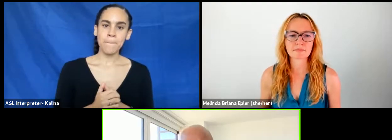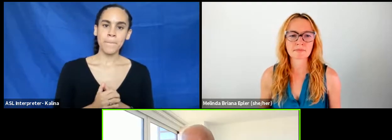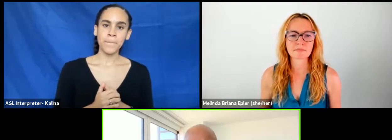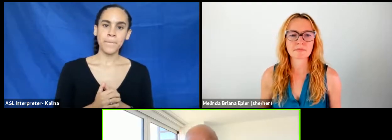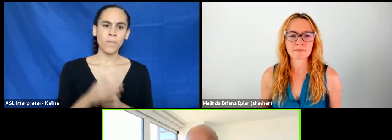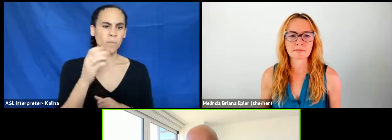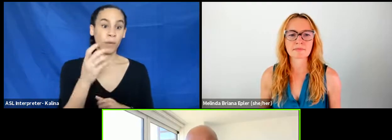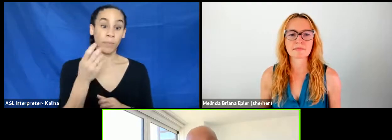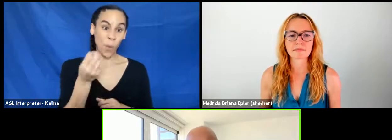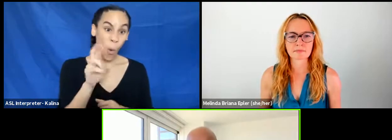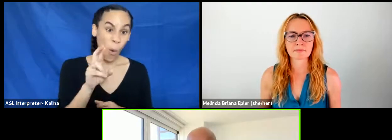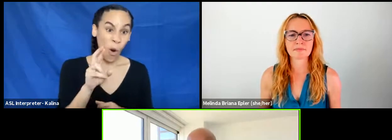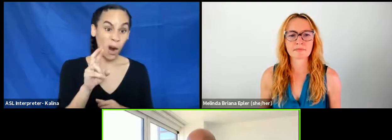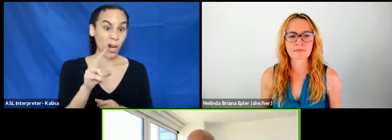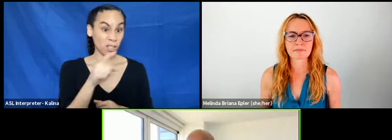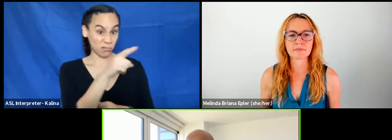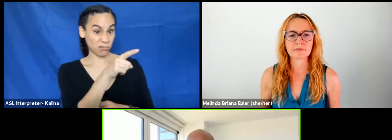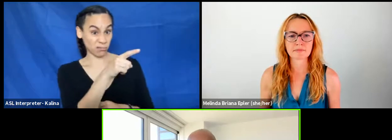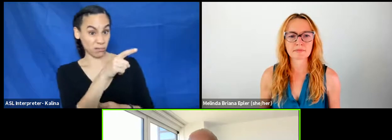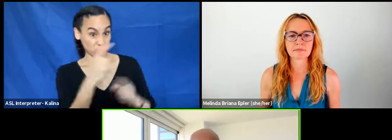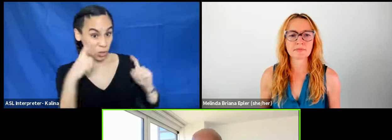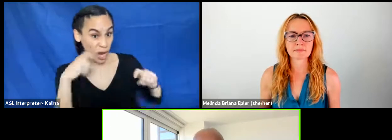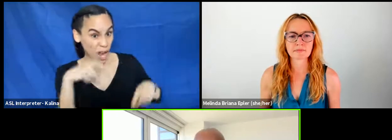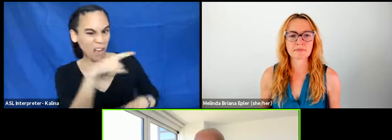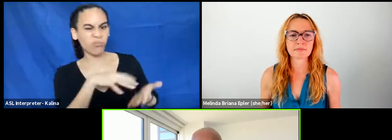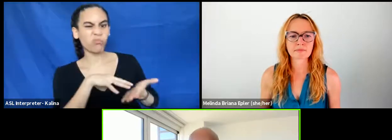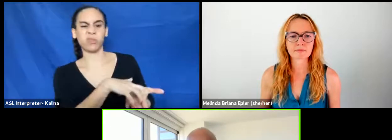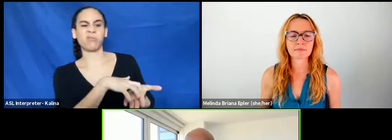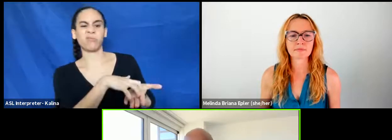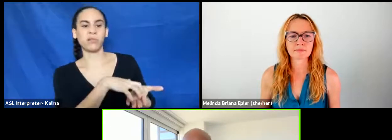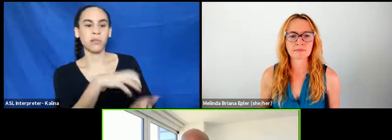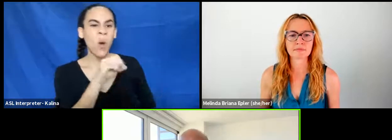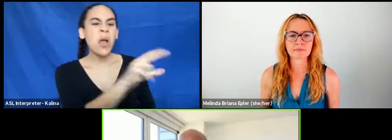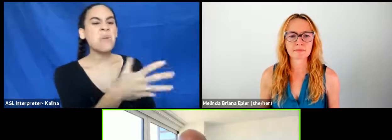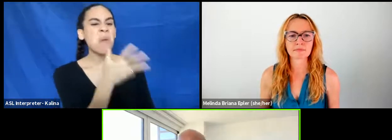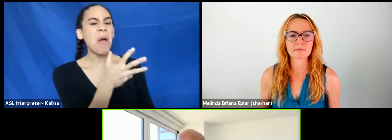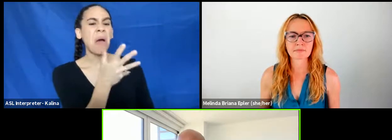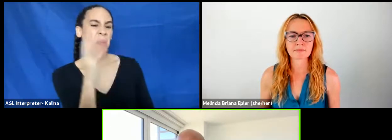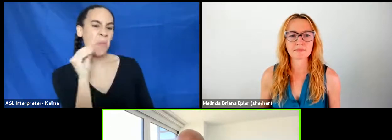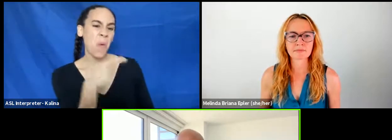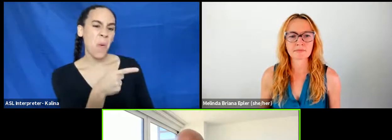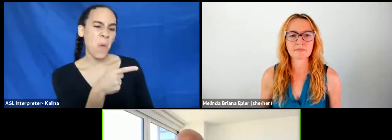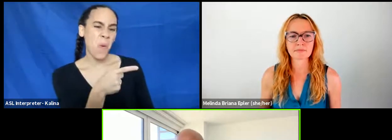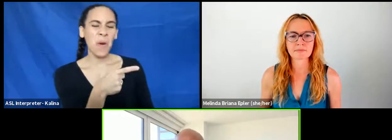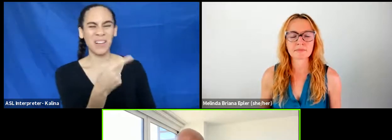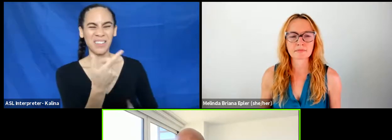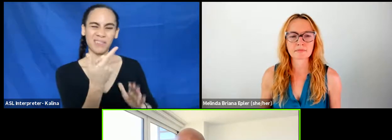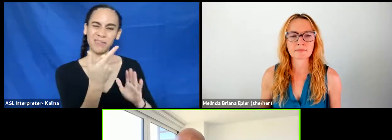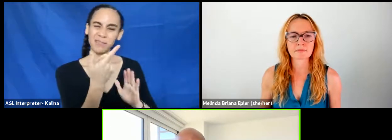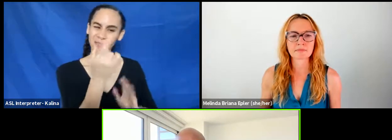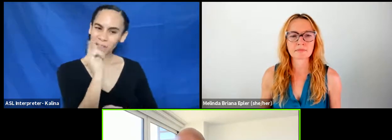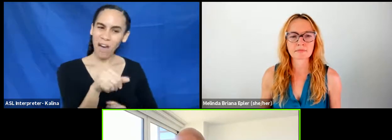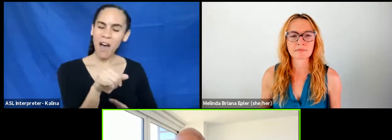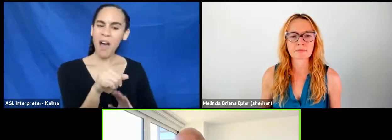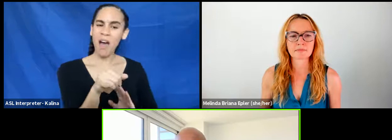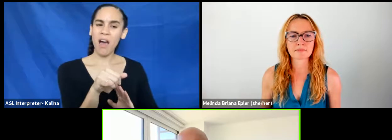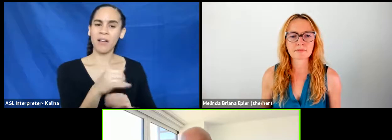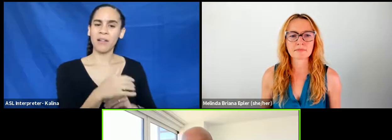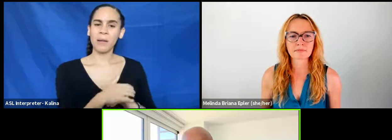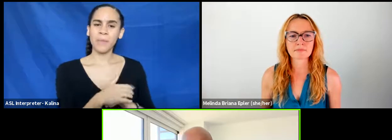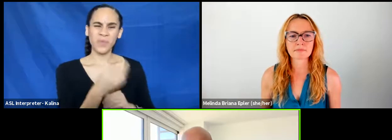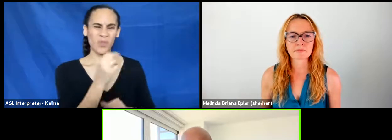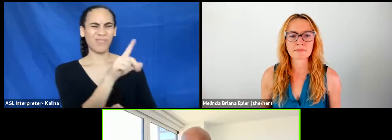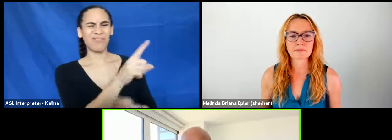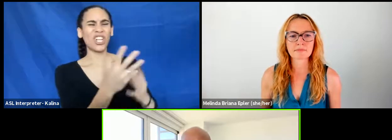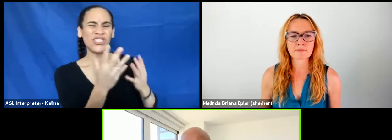you're weak if you cry, or your mother's boy, things like that, or be